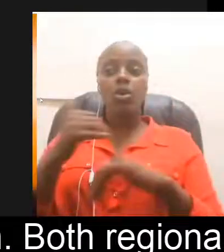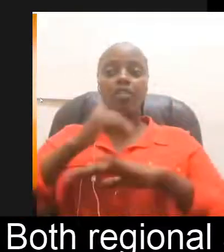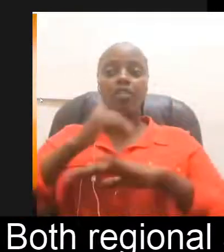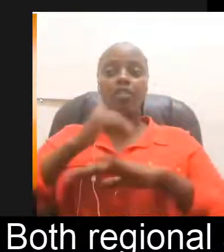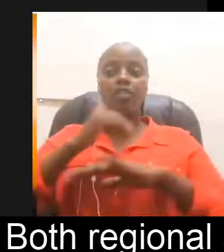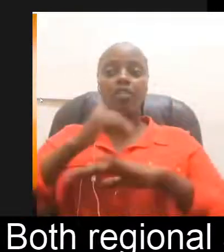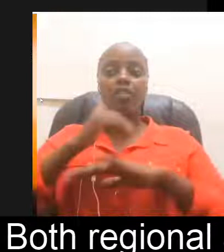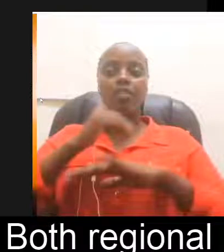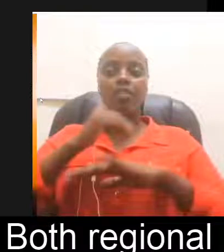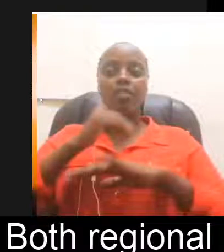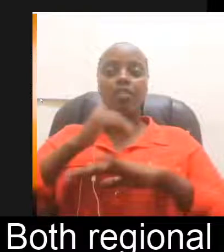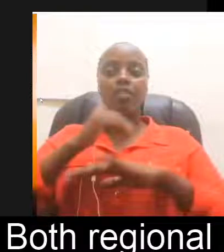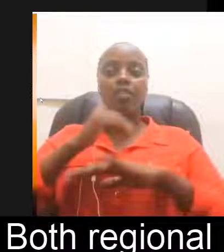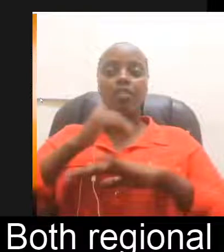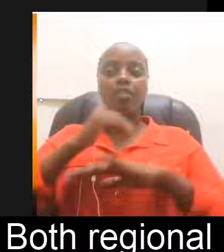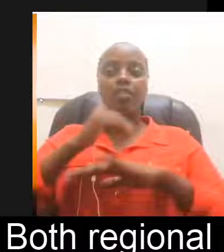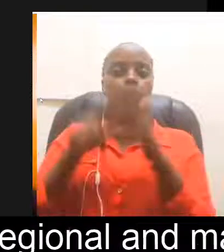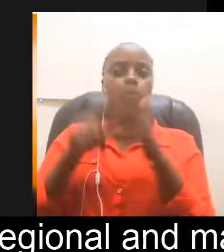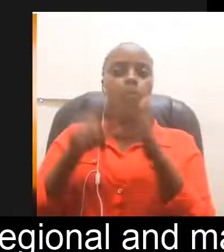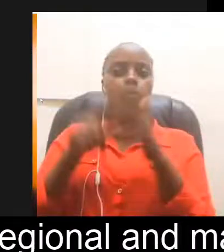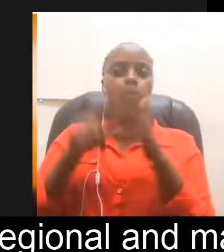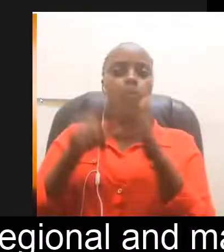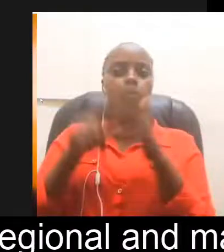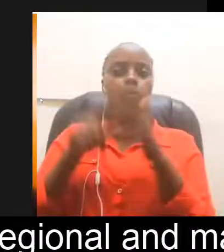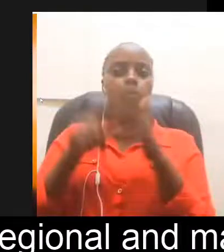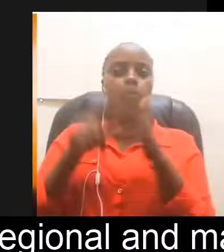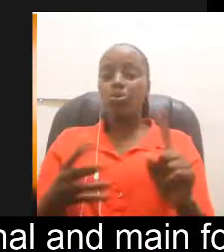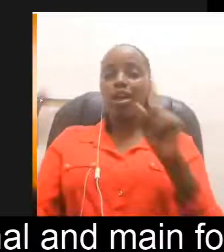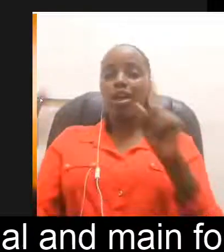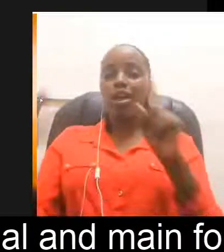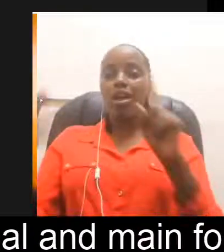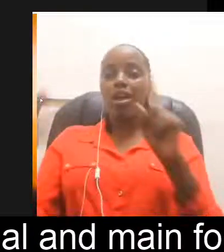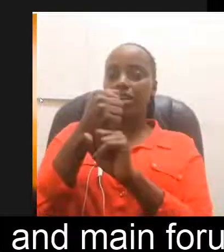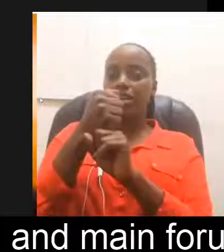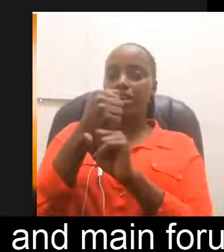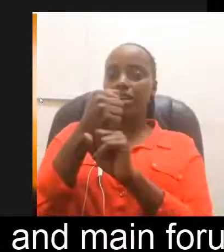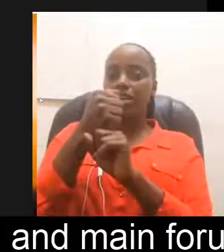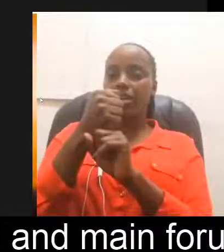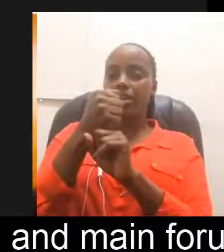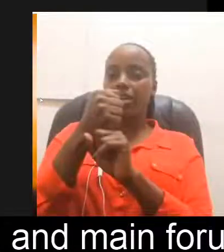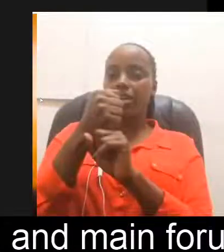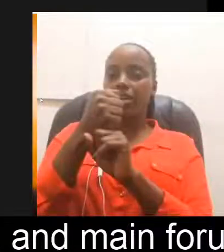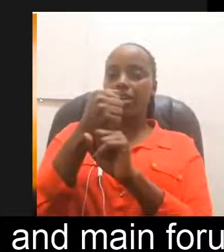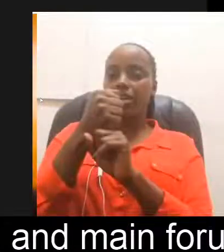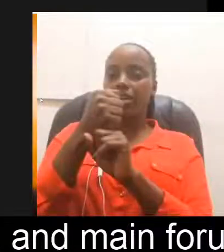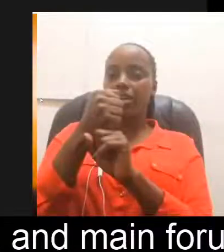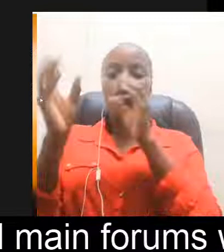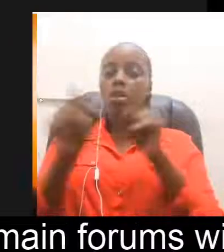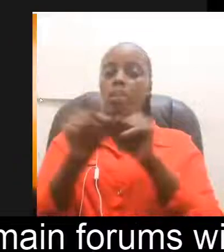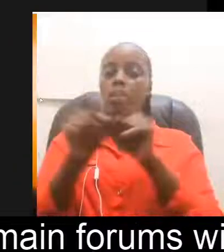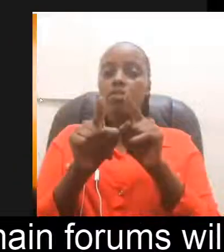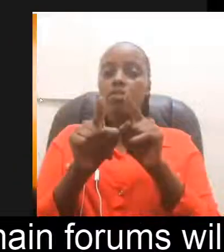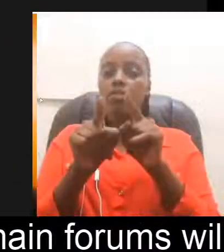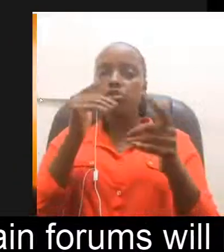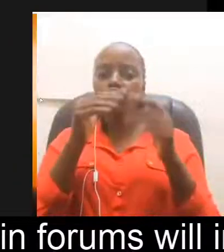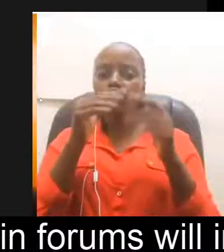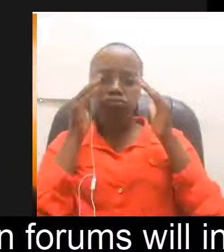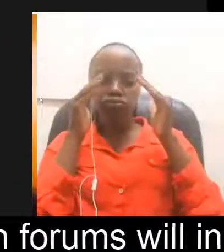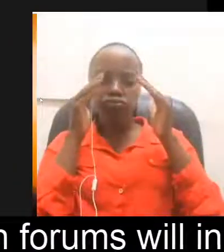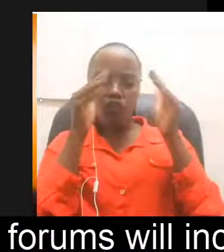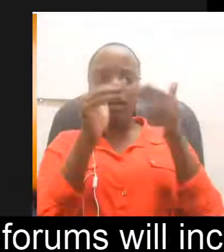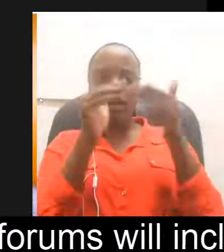means that we are not able to capture much of the information or even go down to all